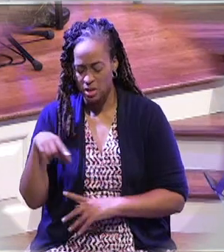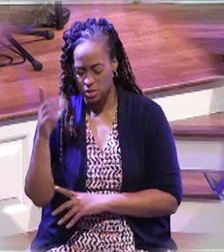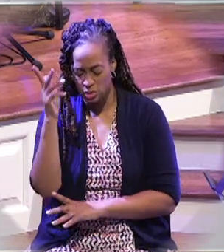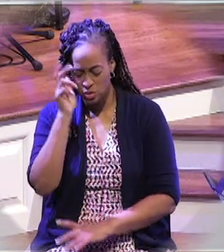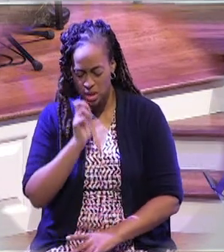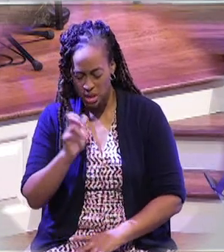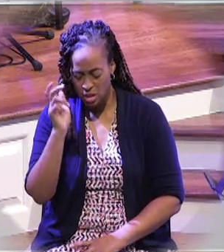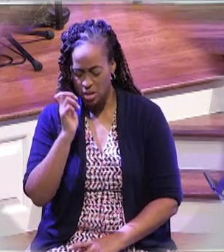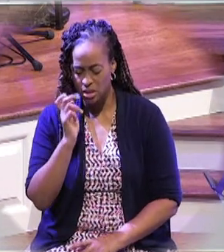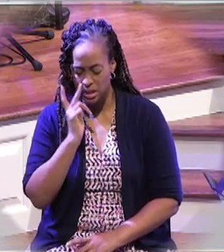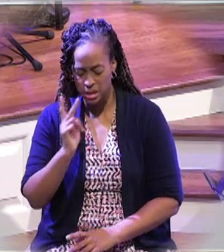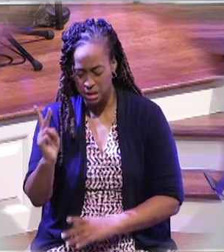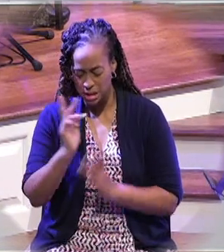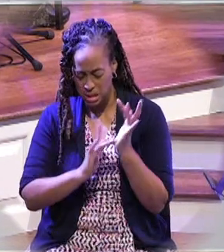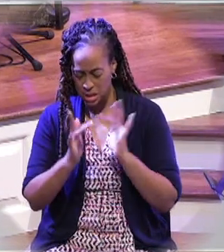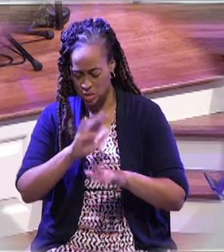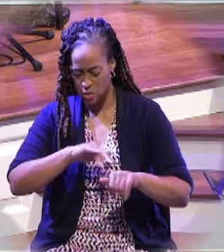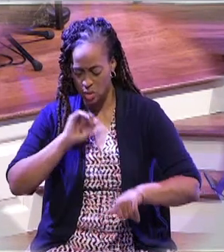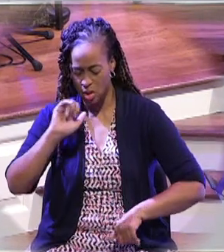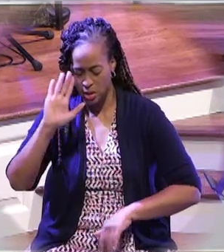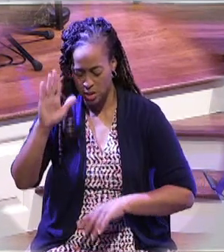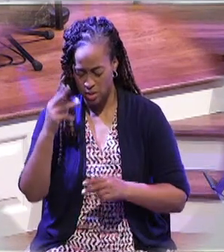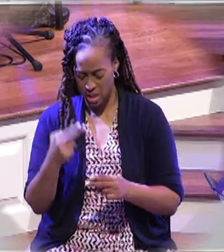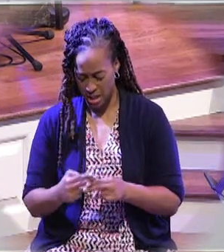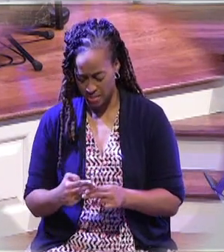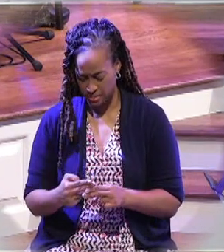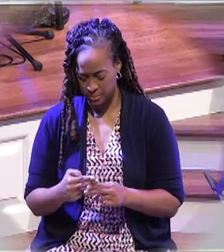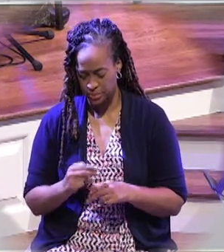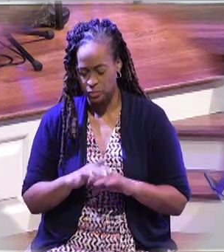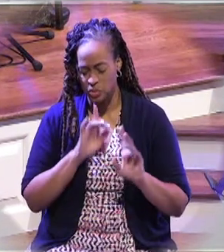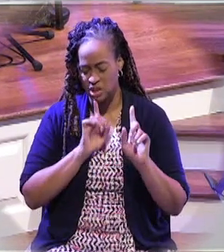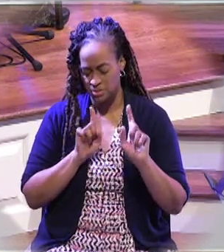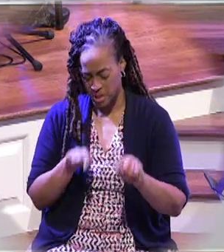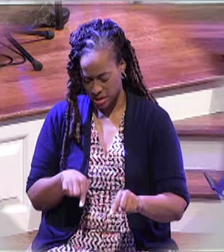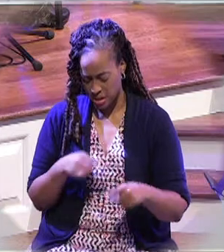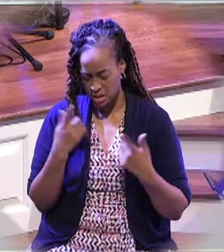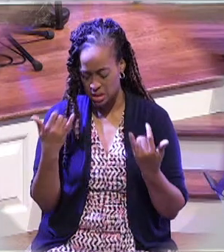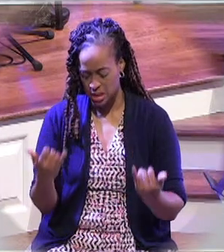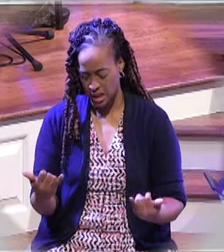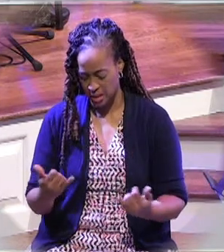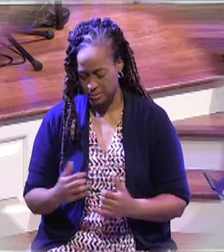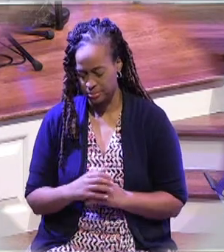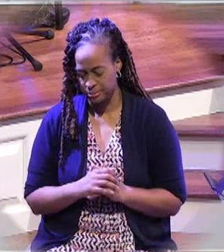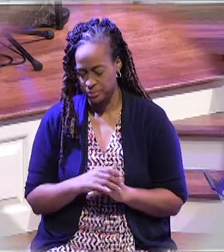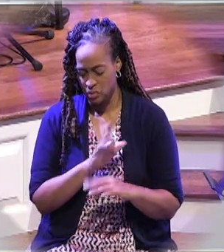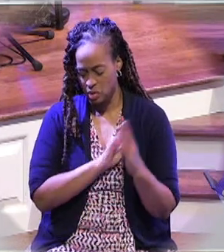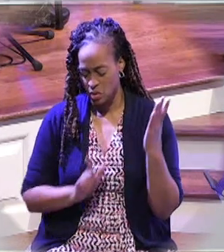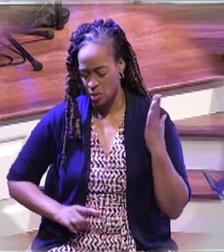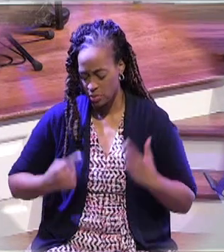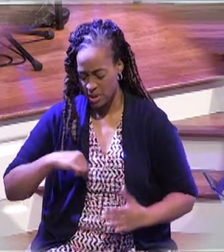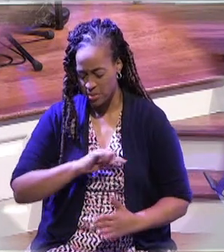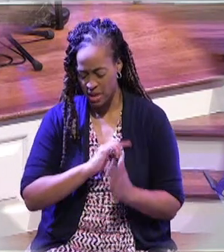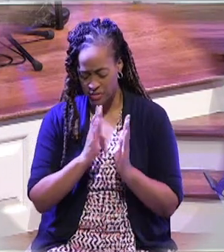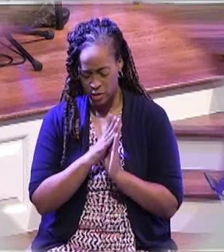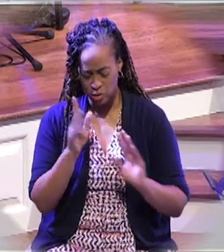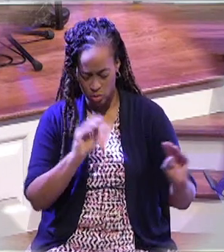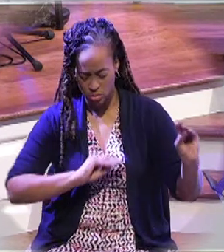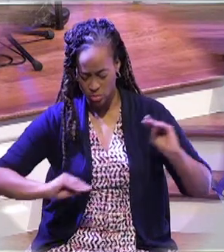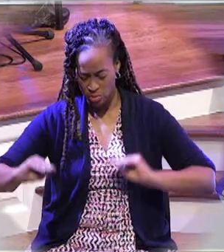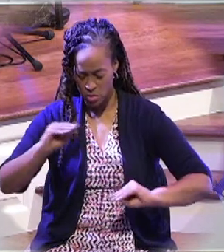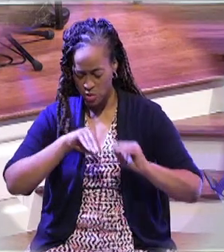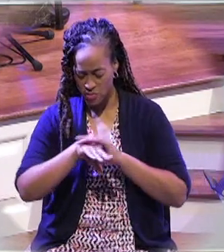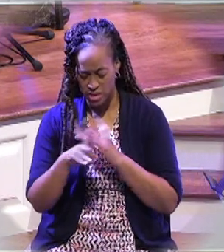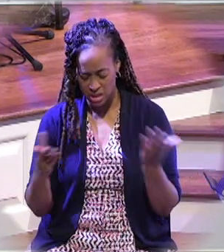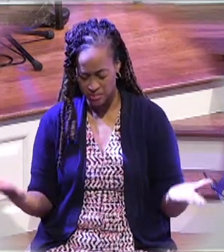hear Jesus calling your name, responding in faith. Lord, we pray today that you'd move in this